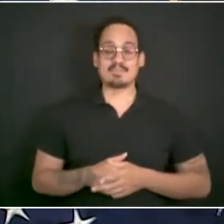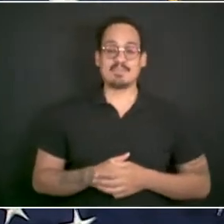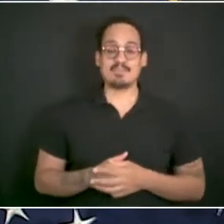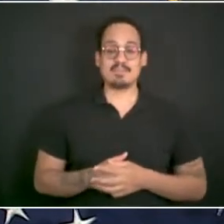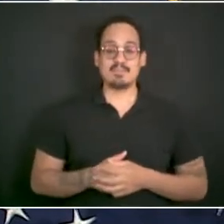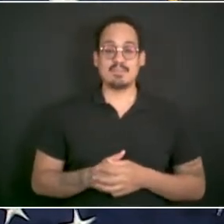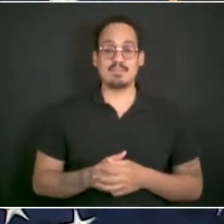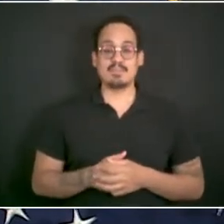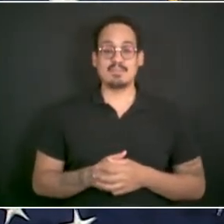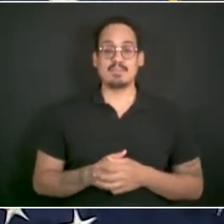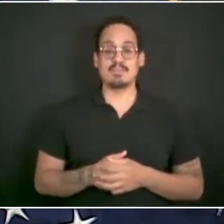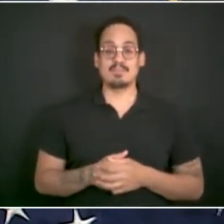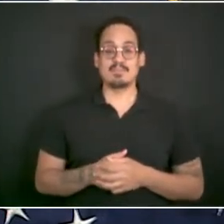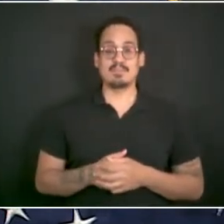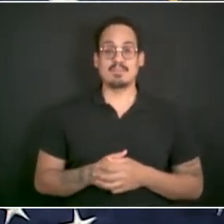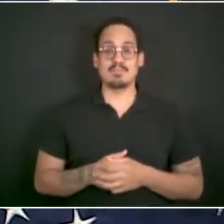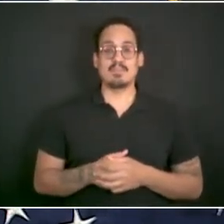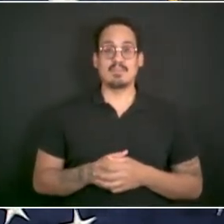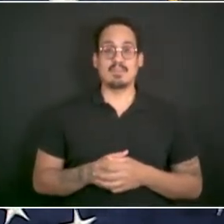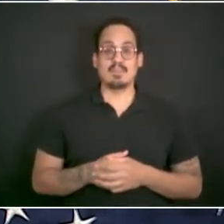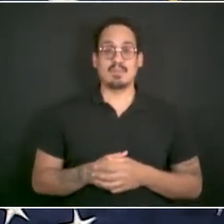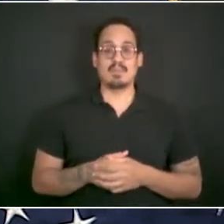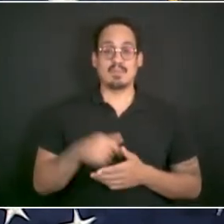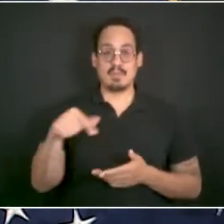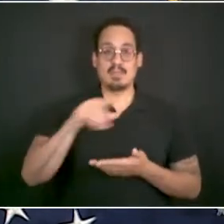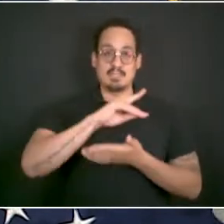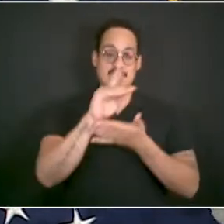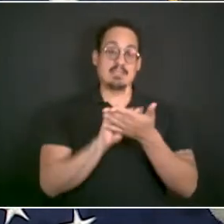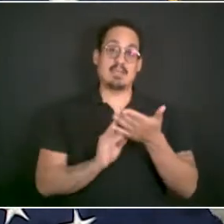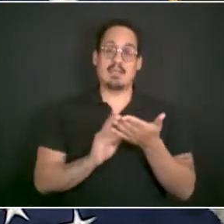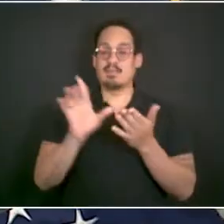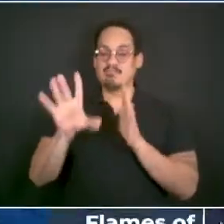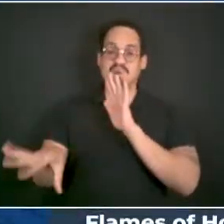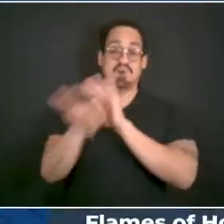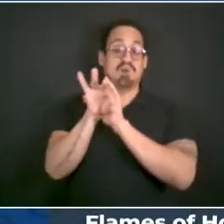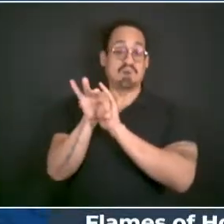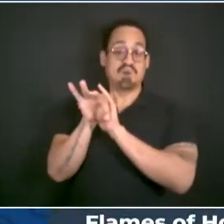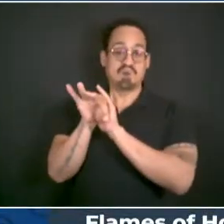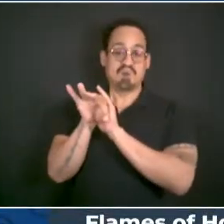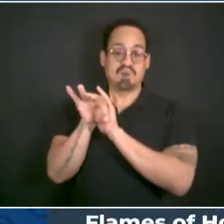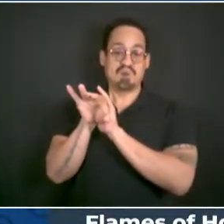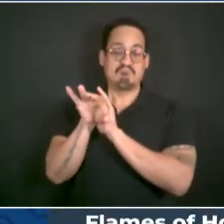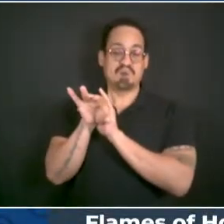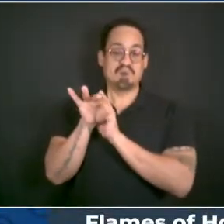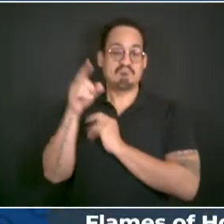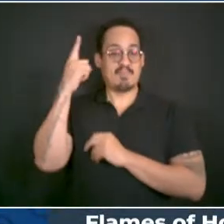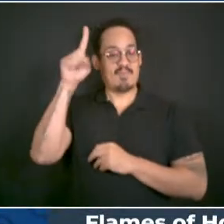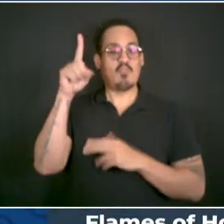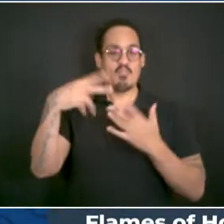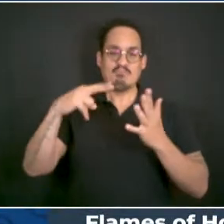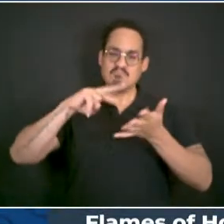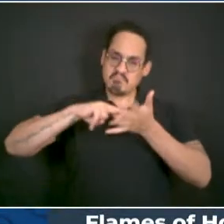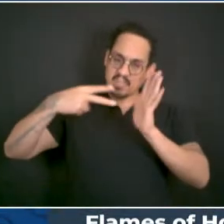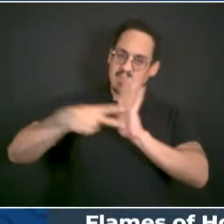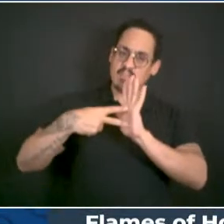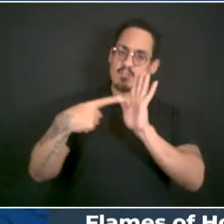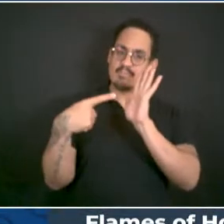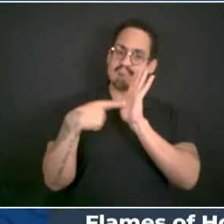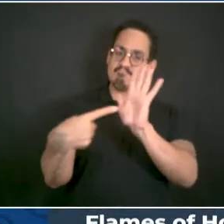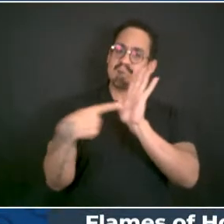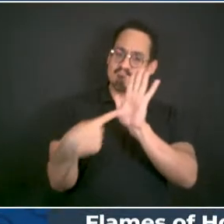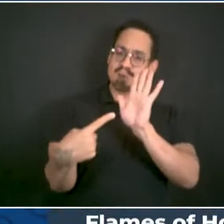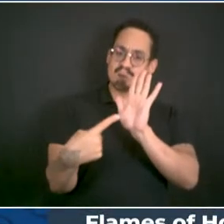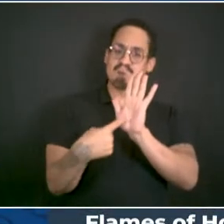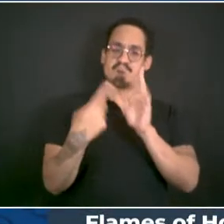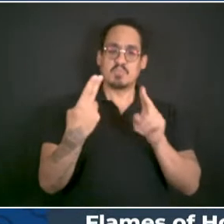His design was selected for the meaningful symbolism and the use of